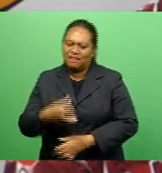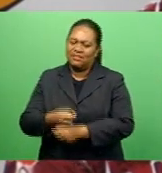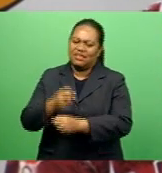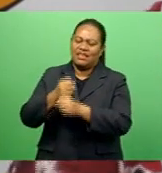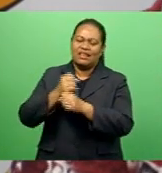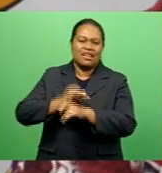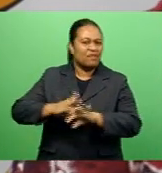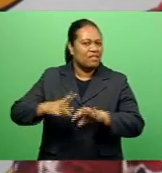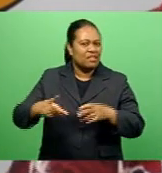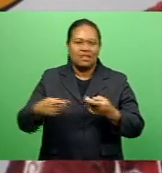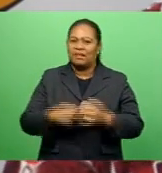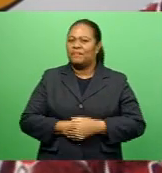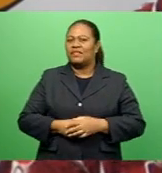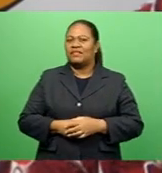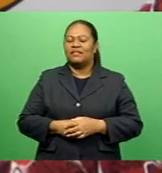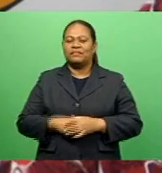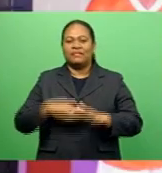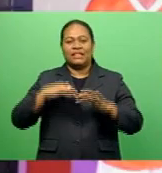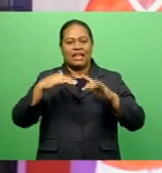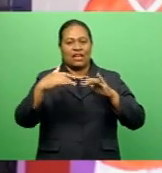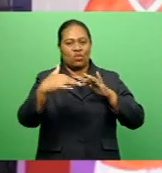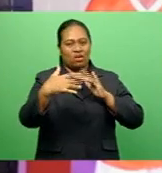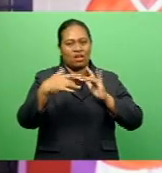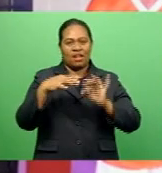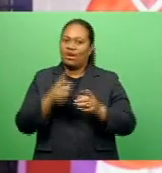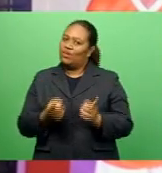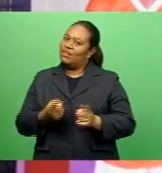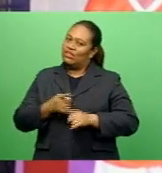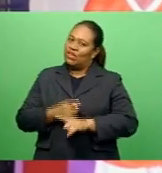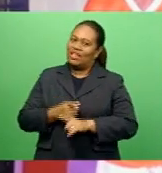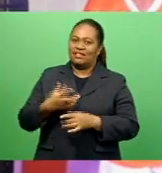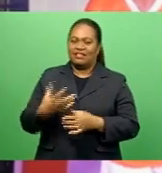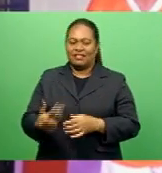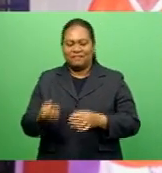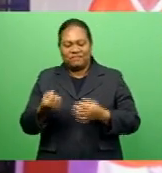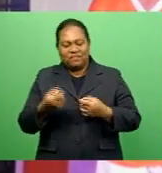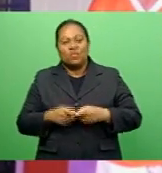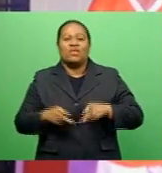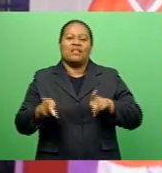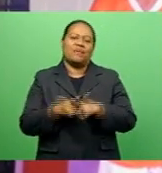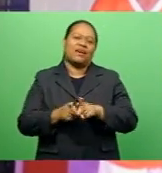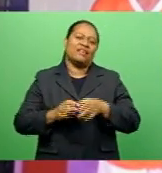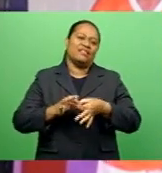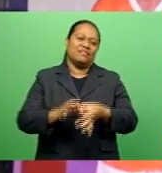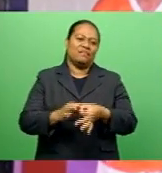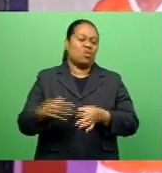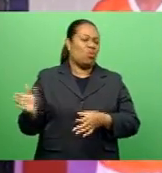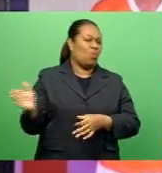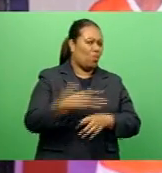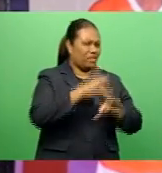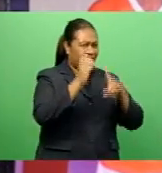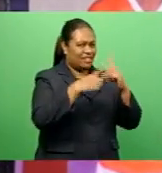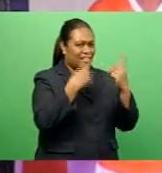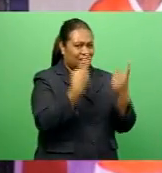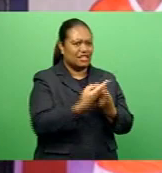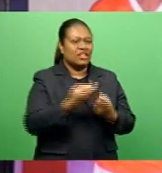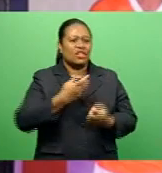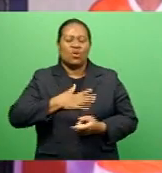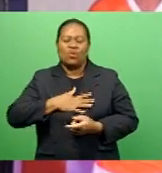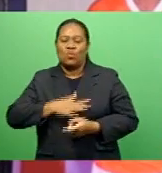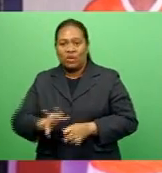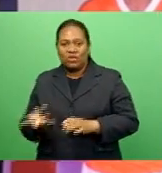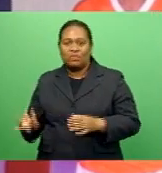and our networks and all those things, which Digicel will be a partner there too. So very soon all the districts and everything, if they want to correspond